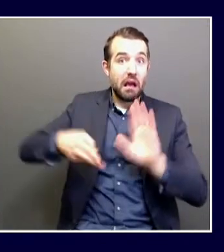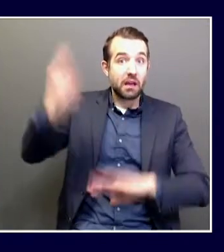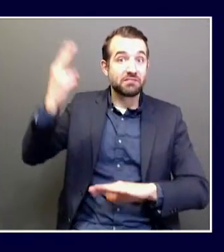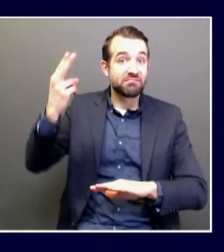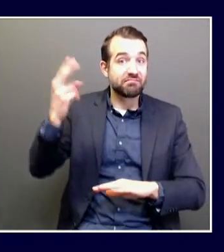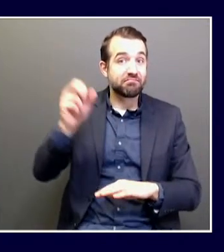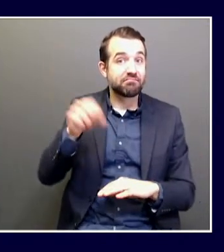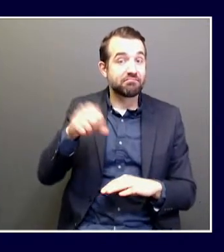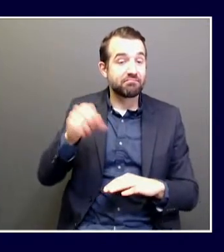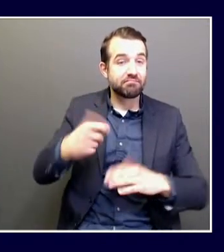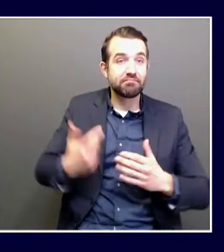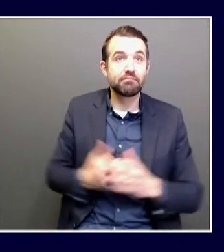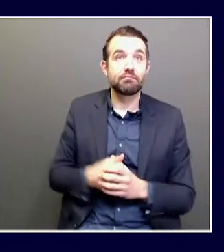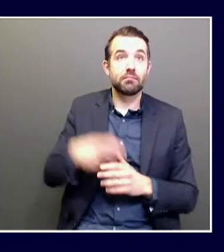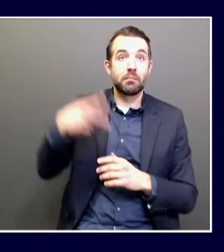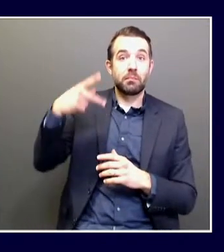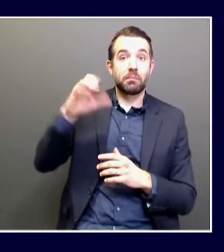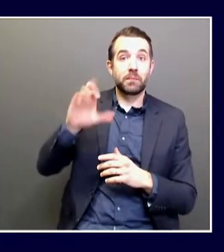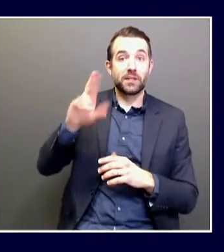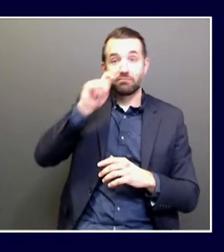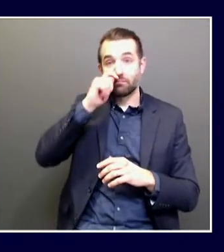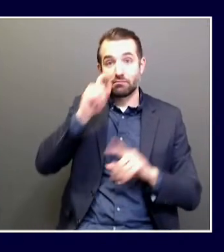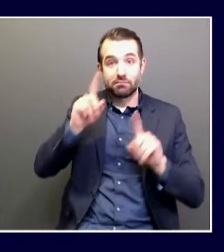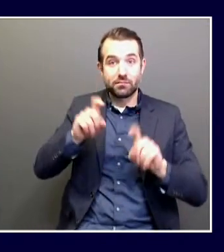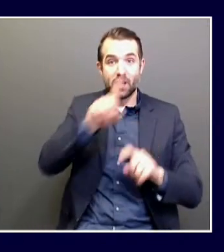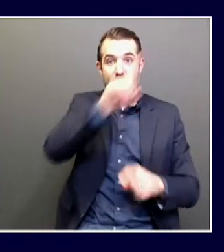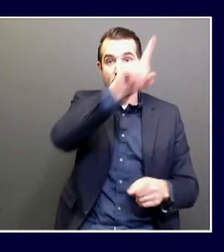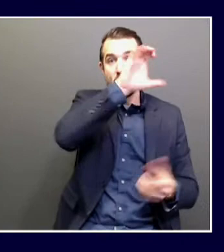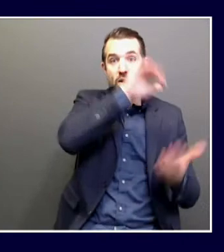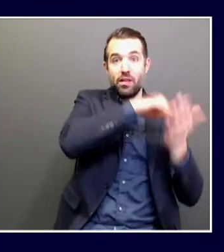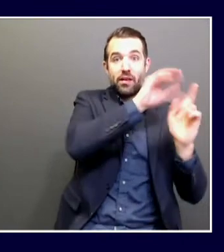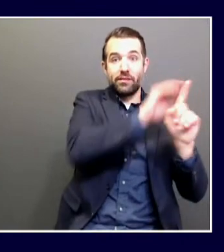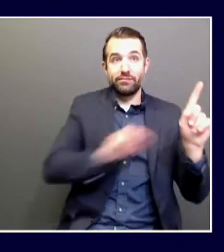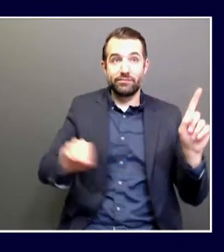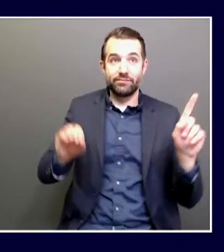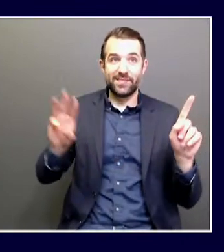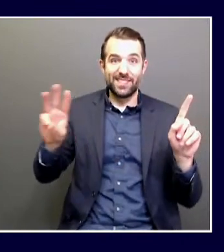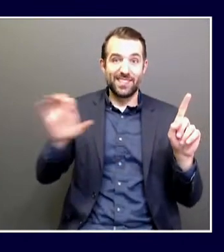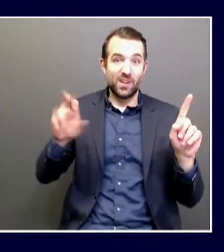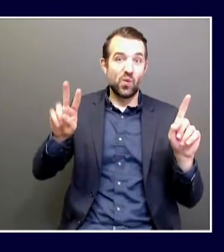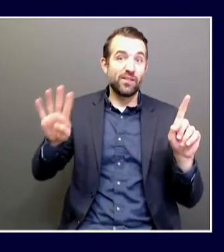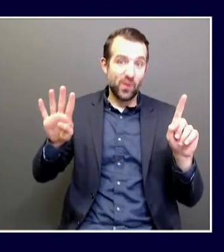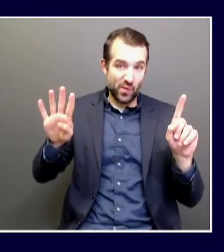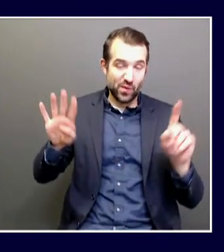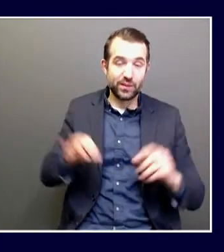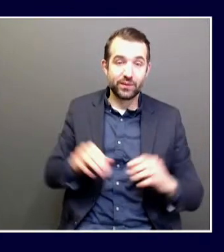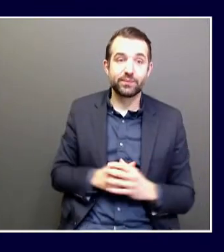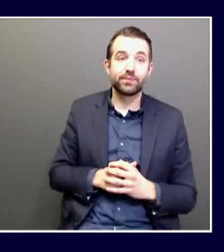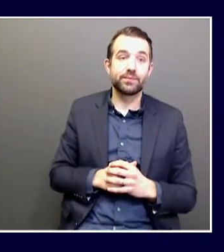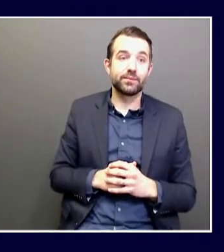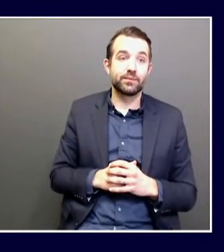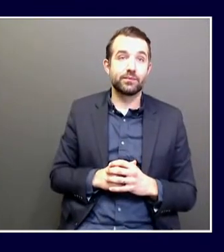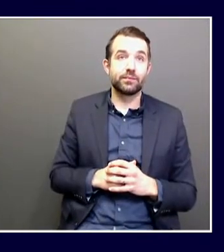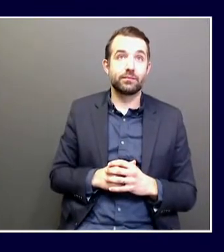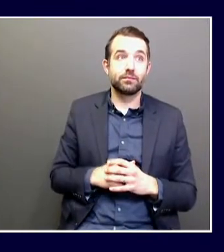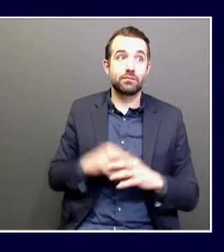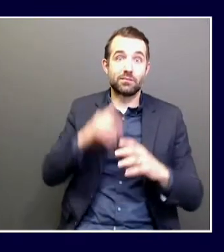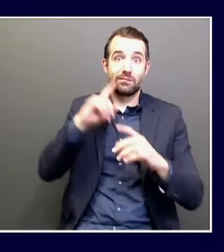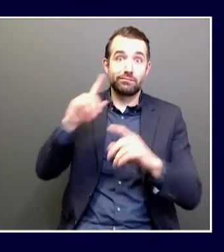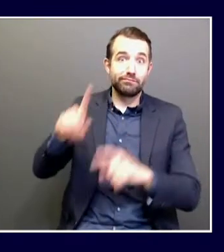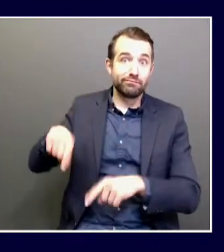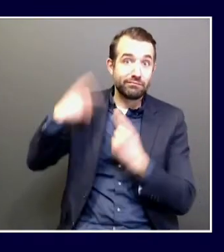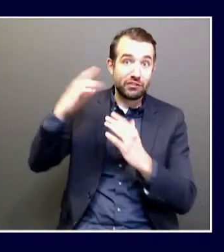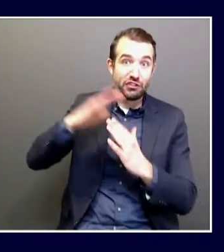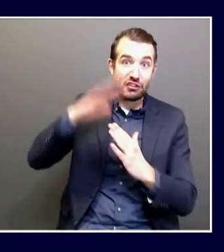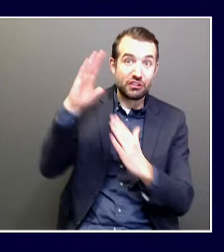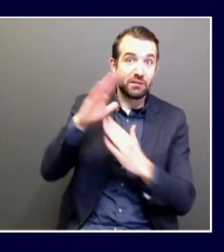conducting 624 PCR tests for every 100,000. Though that's not the highest rate it's ever been, it's definitely still